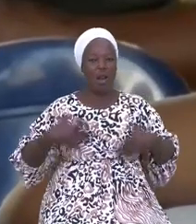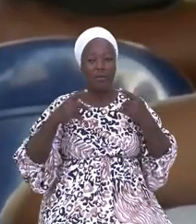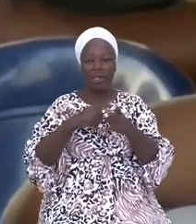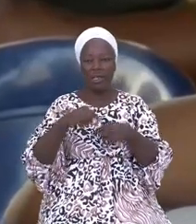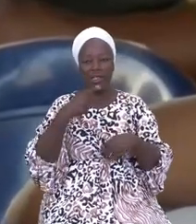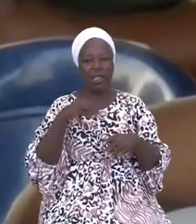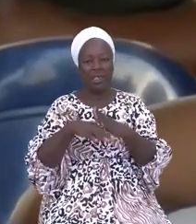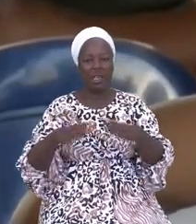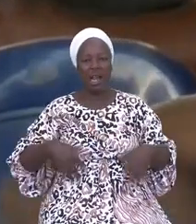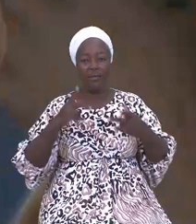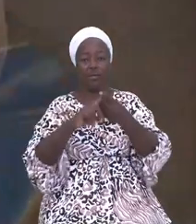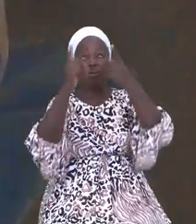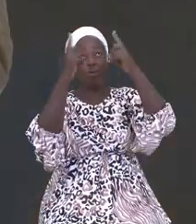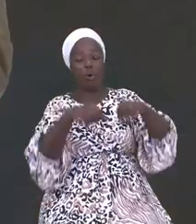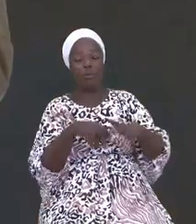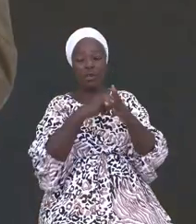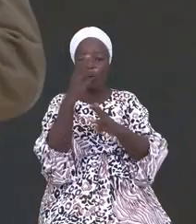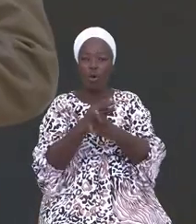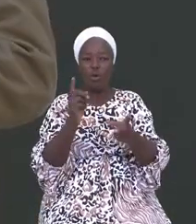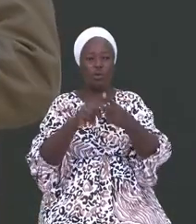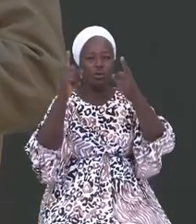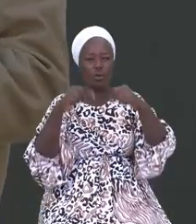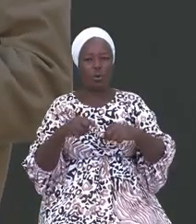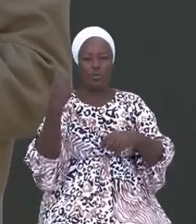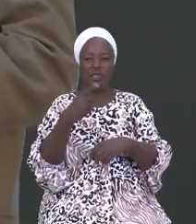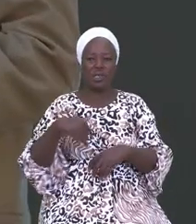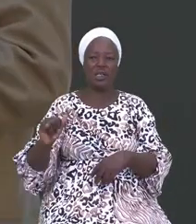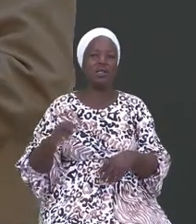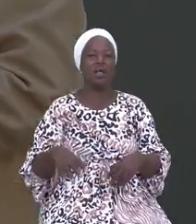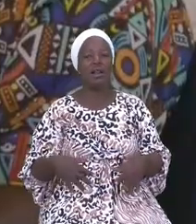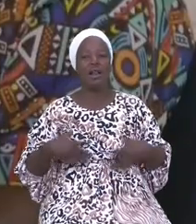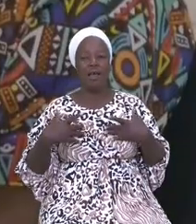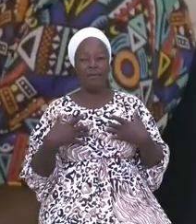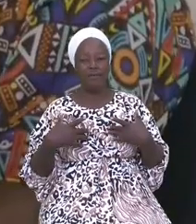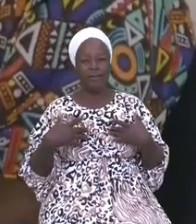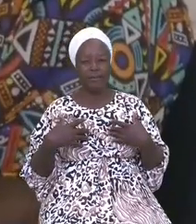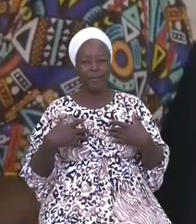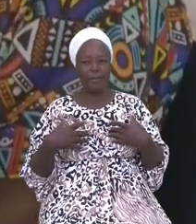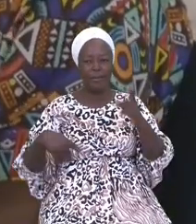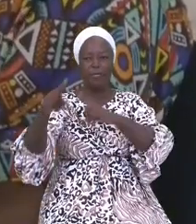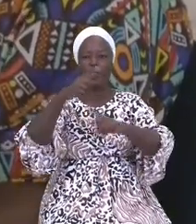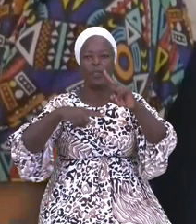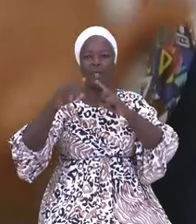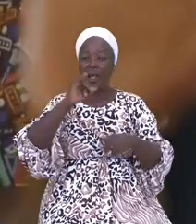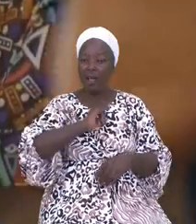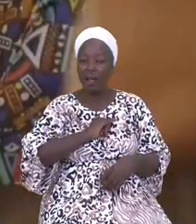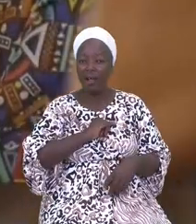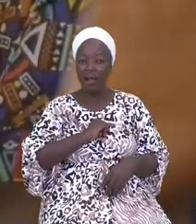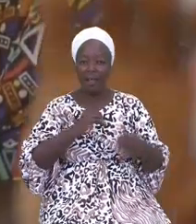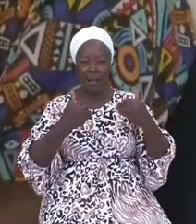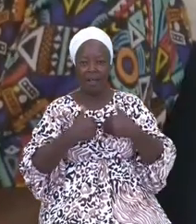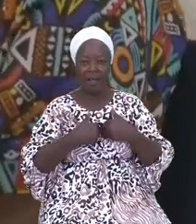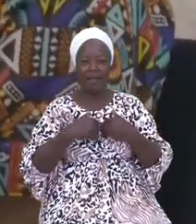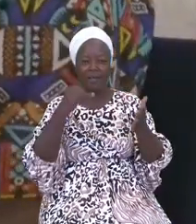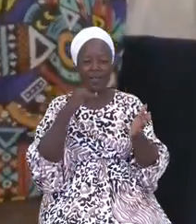come, in the world to come, eternal life. I have it. Three things